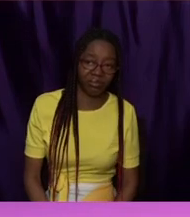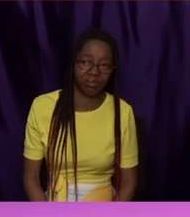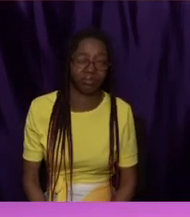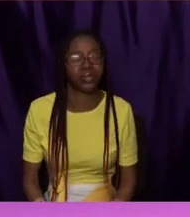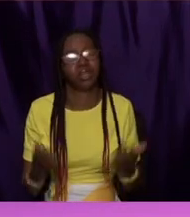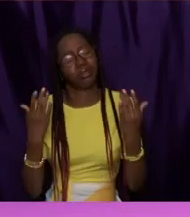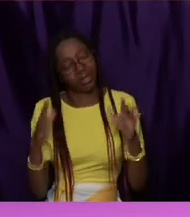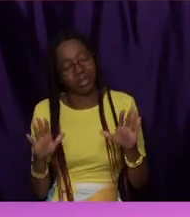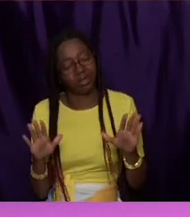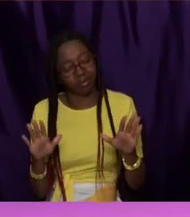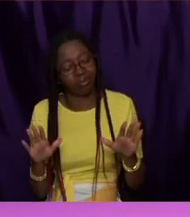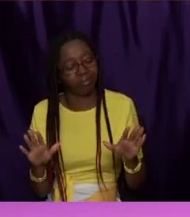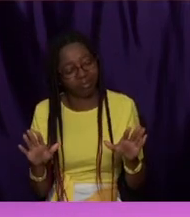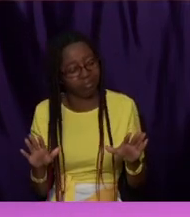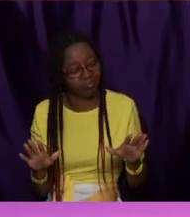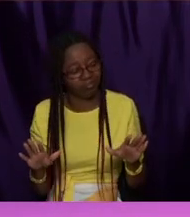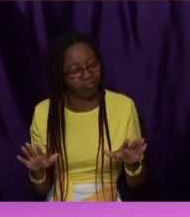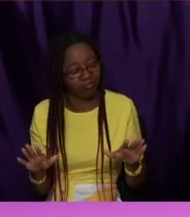I'm going to go on. It's